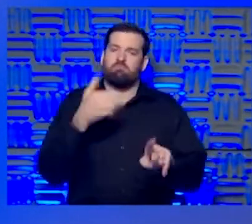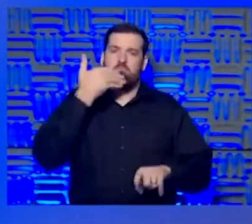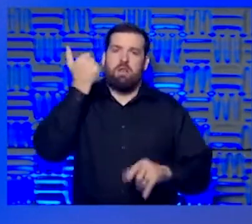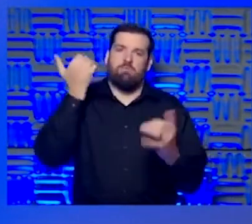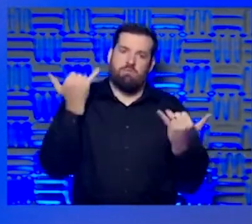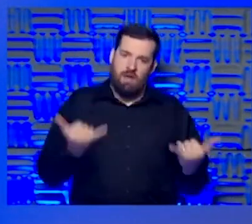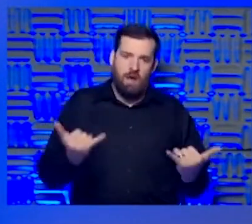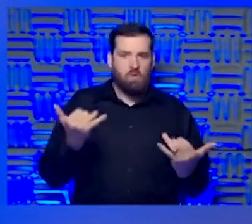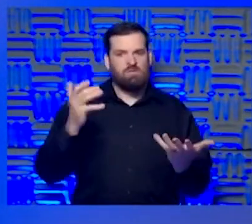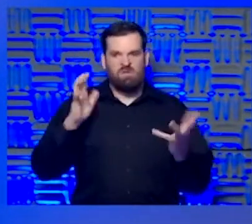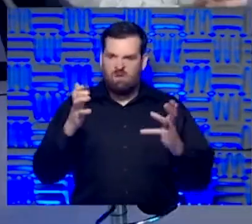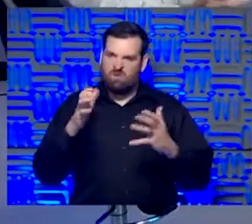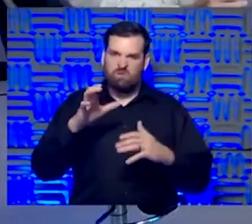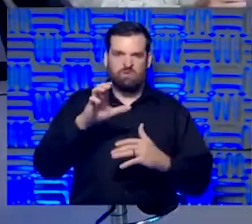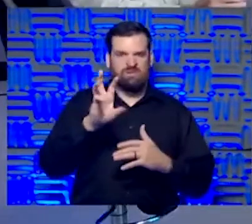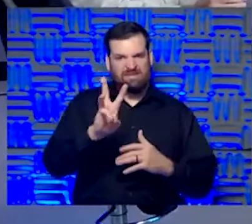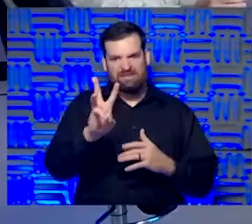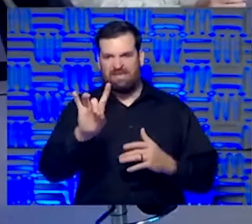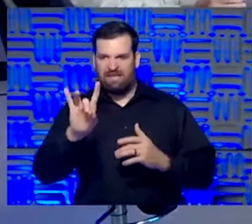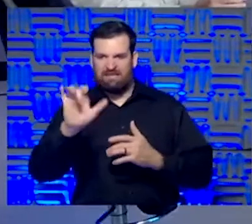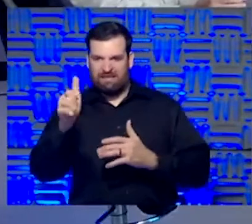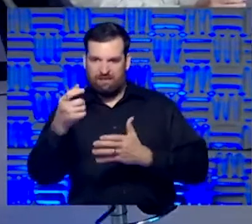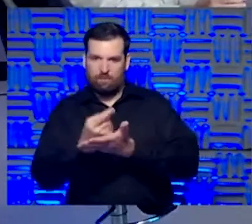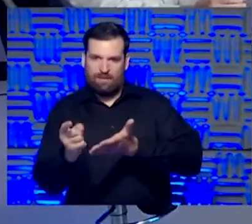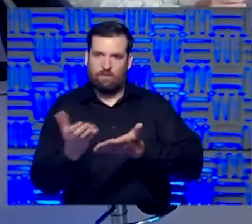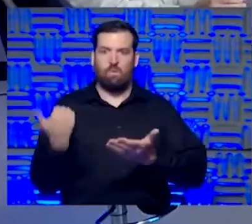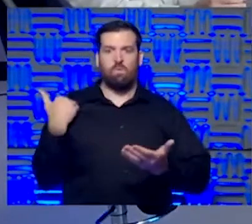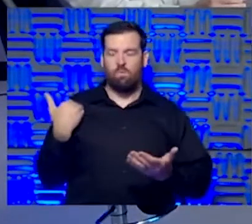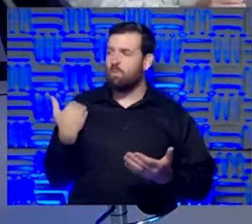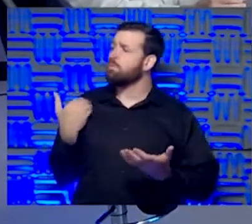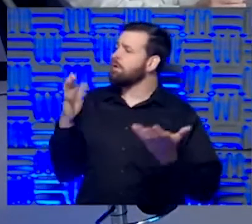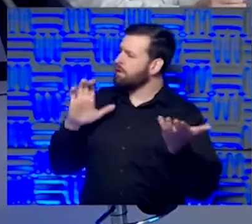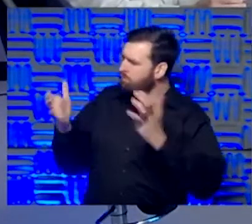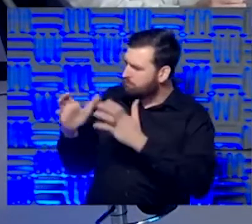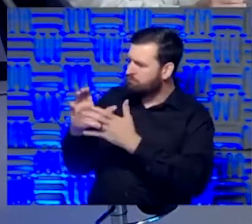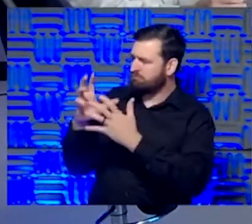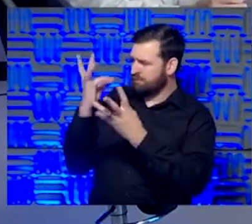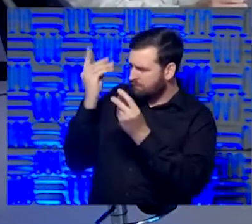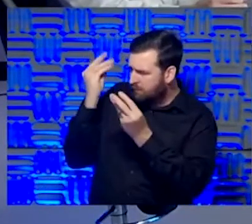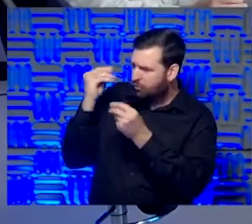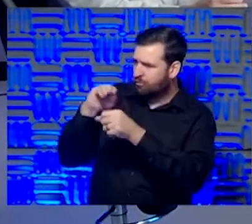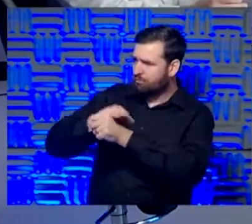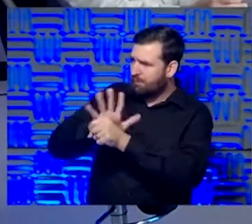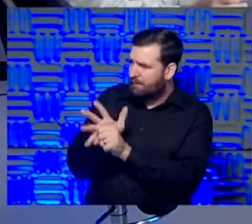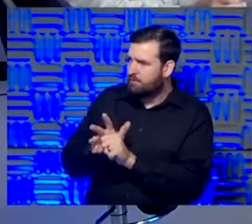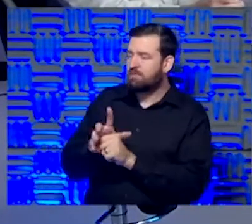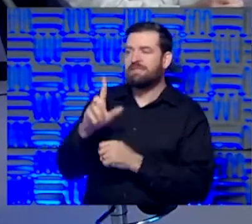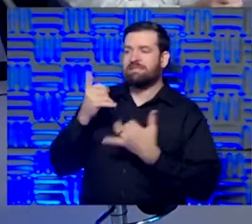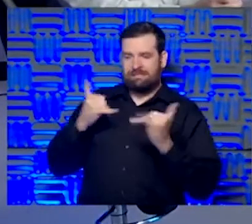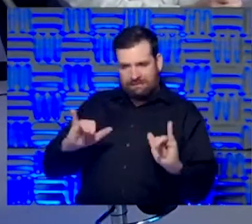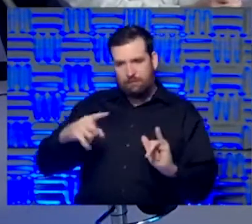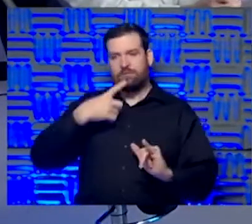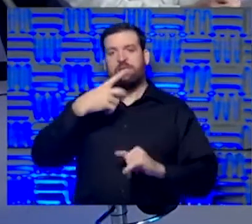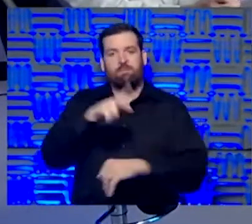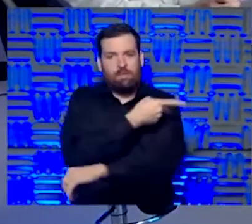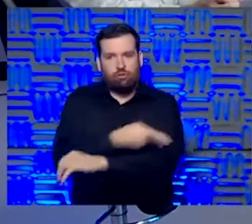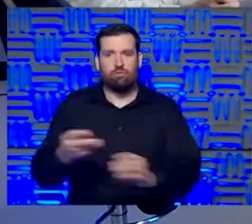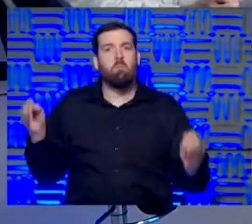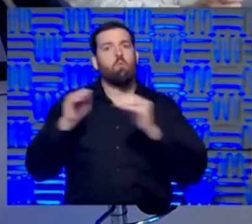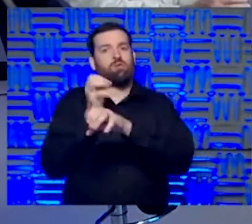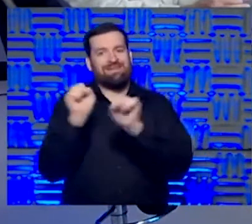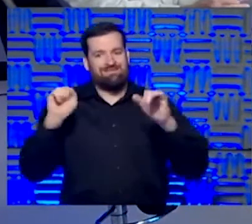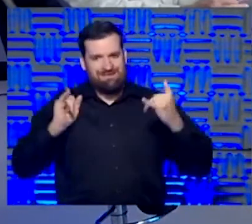they were 6, 8, 10 weeks ago. I think that's even considering the pandemic and considering COVID-19. I still say patients are safer coming to clinic than they were